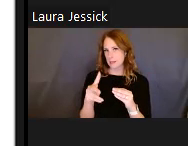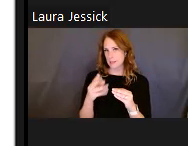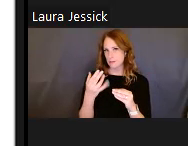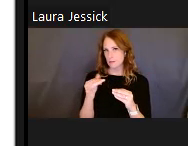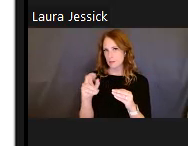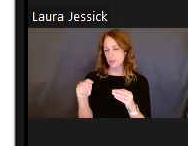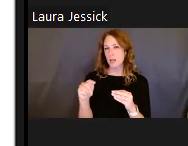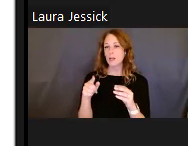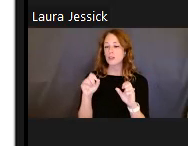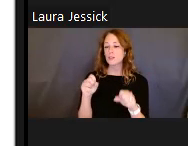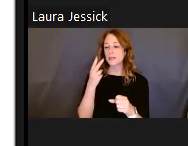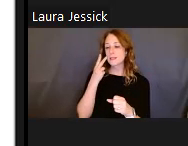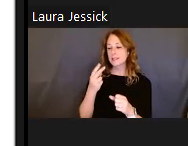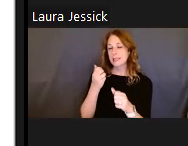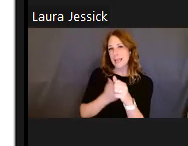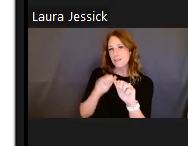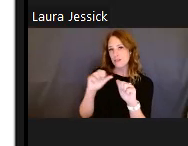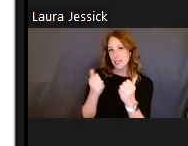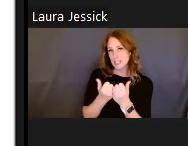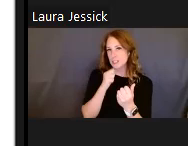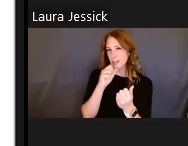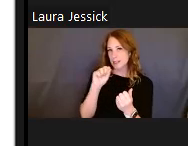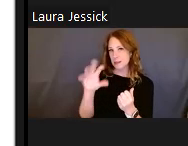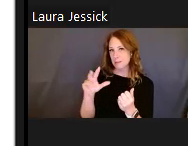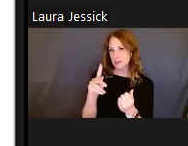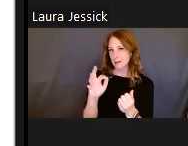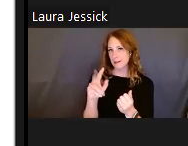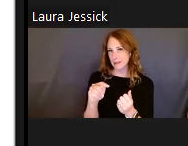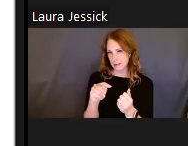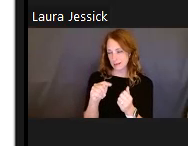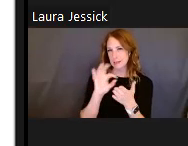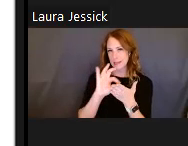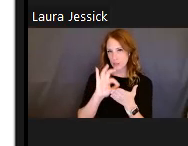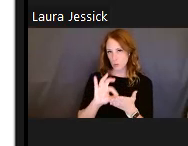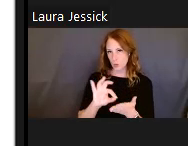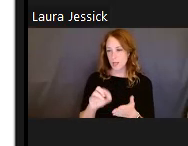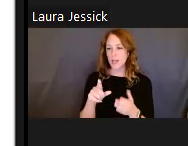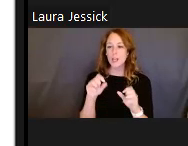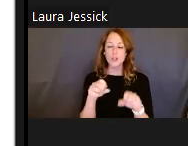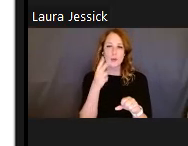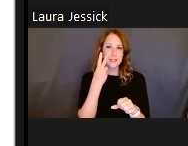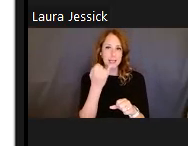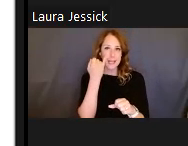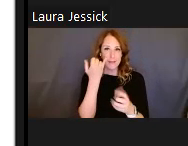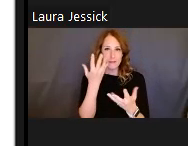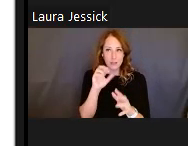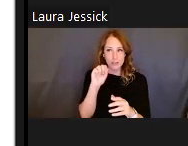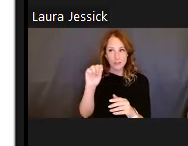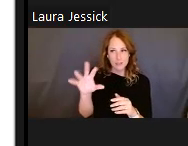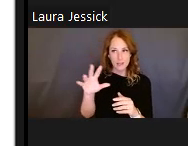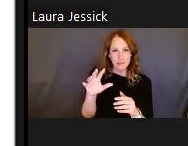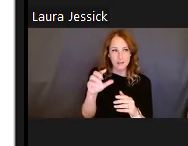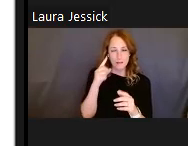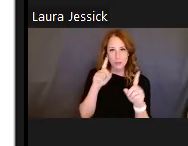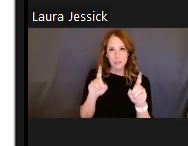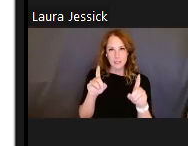agency's unsubmitted kit inventory, and then you'll also be able to see if they've submitted any for testing to date. So